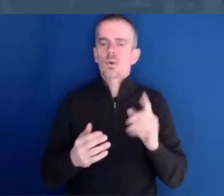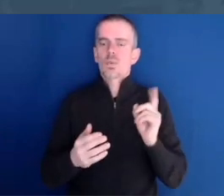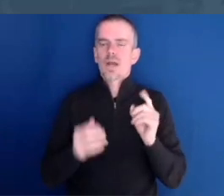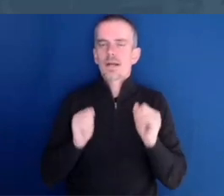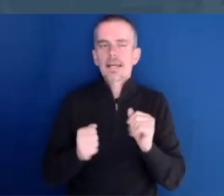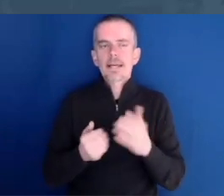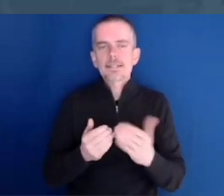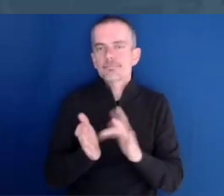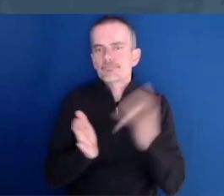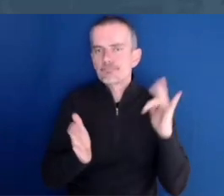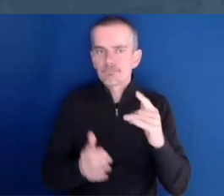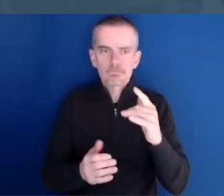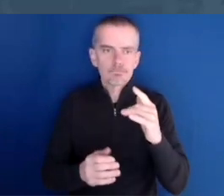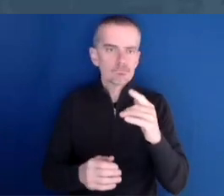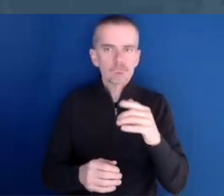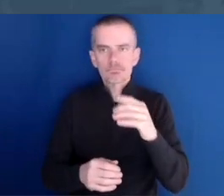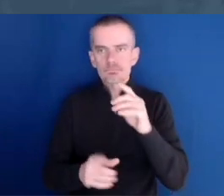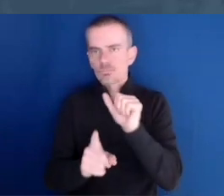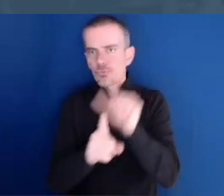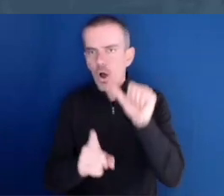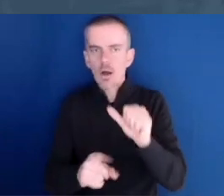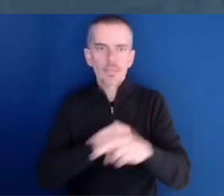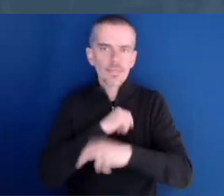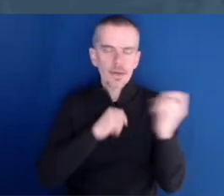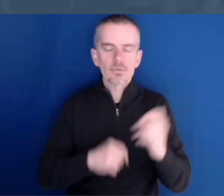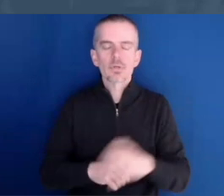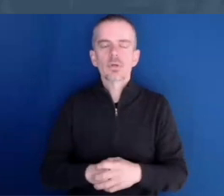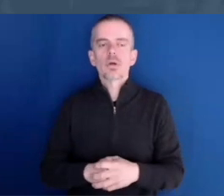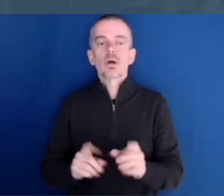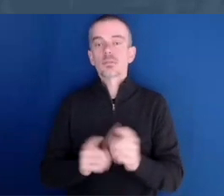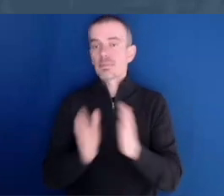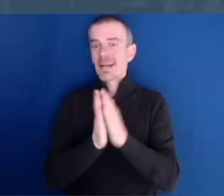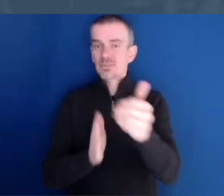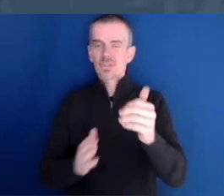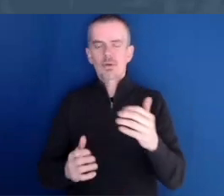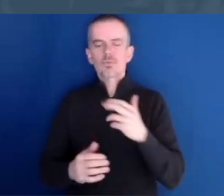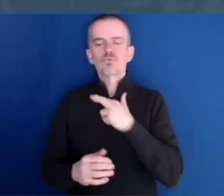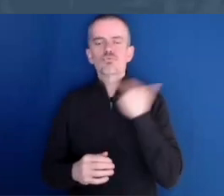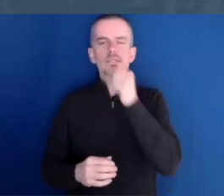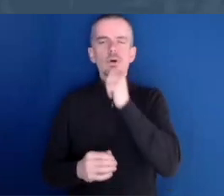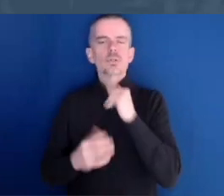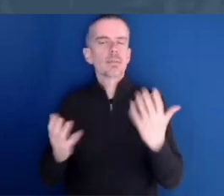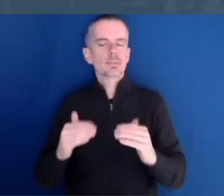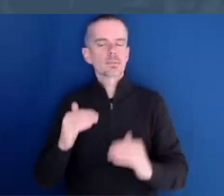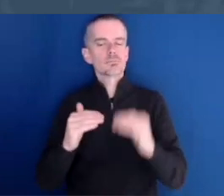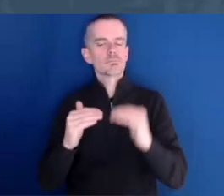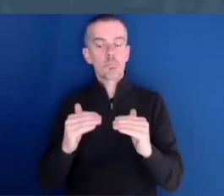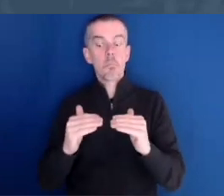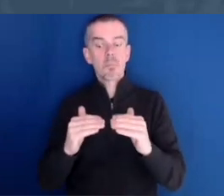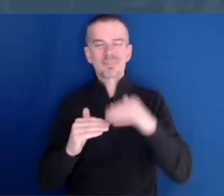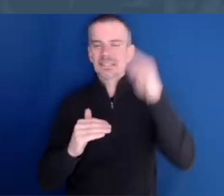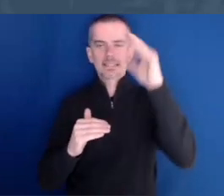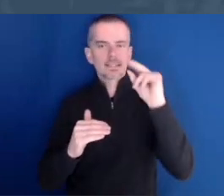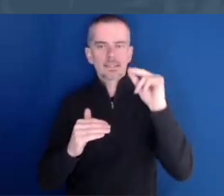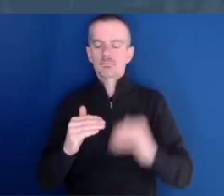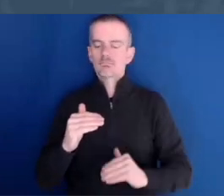theft. You might even ask yourself, what's your risk tolerance, right? How much risk are we willing to tolerate and still